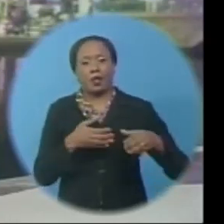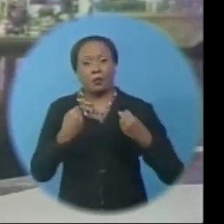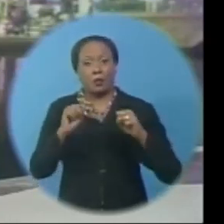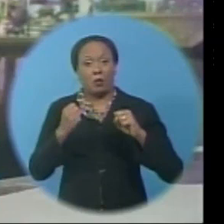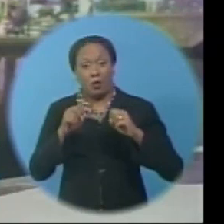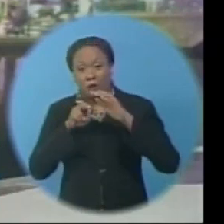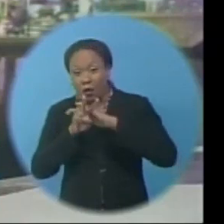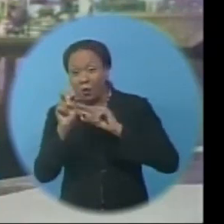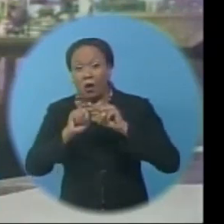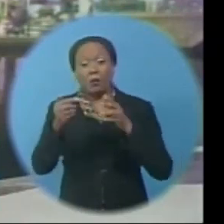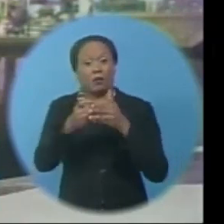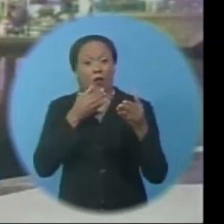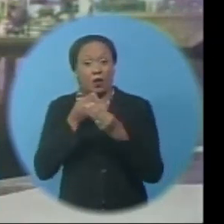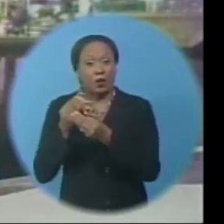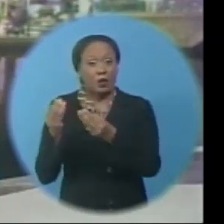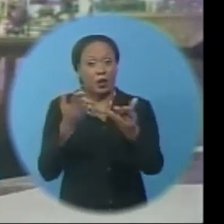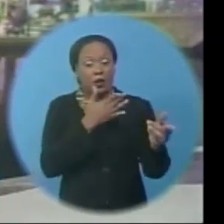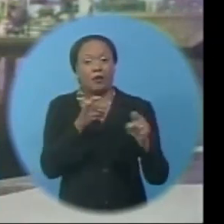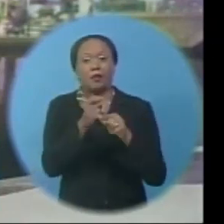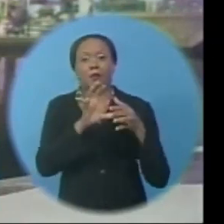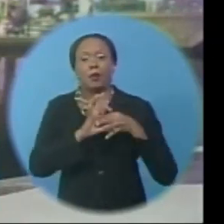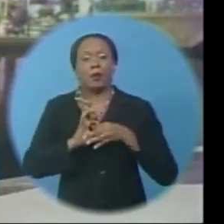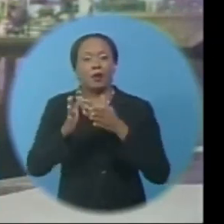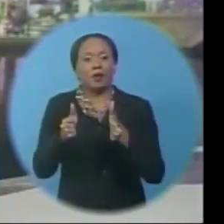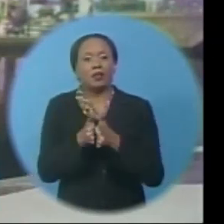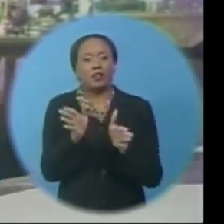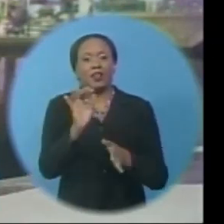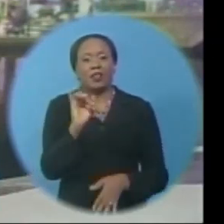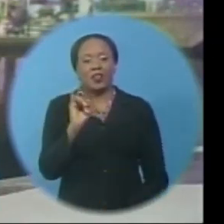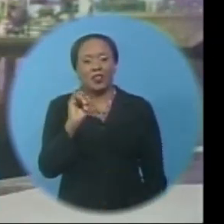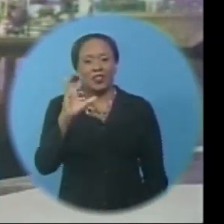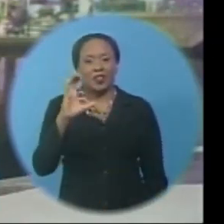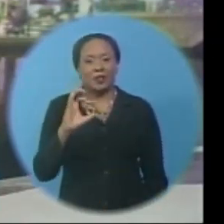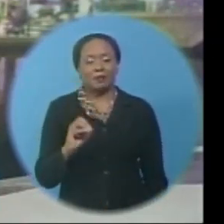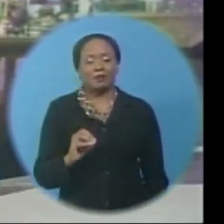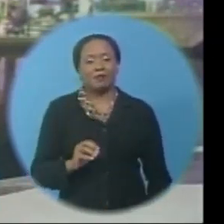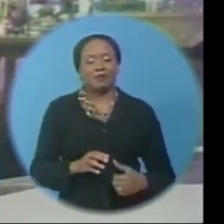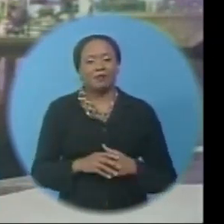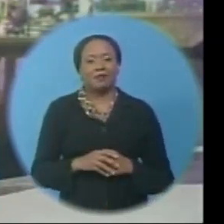sports in just a moment, but before we get to that, here's a tip from Cooperators General Insurance.